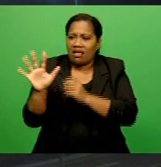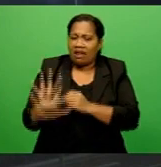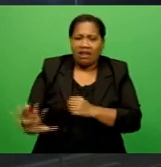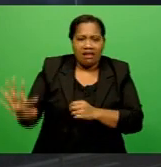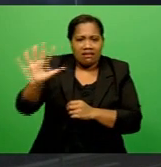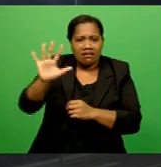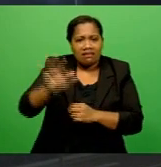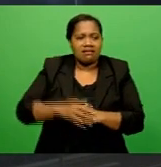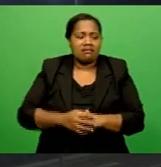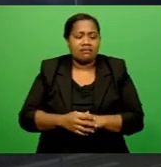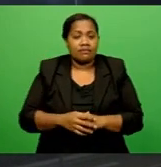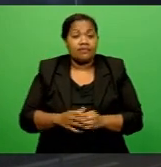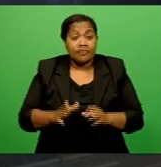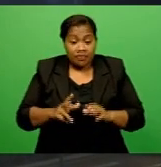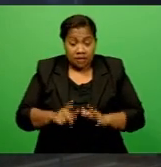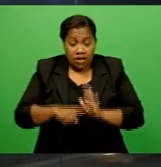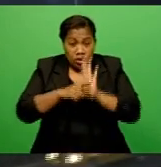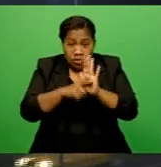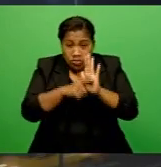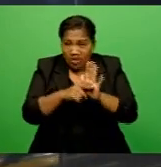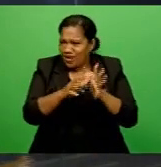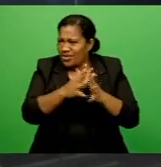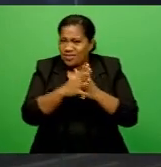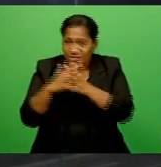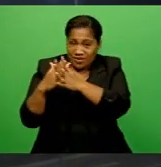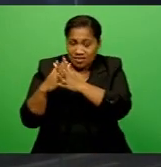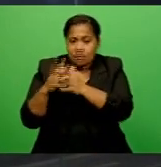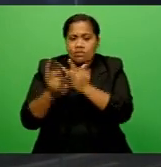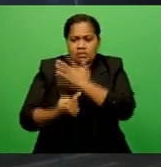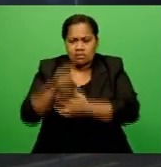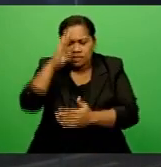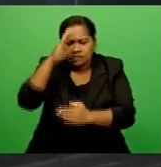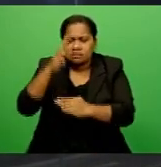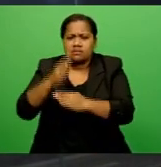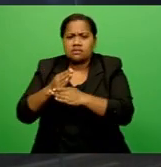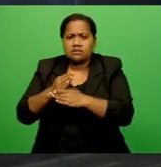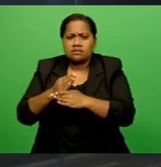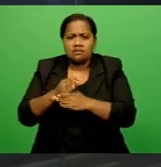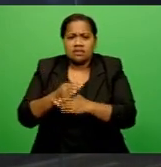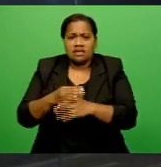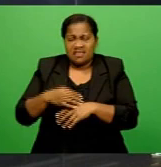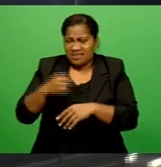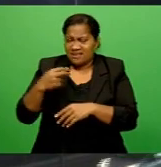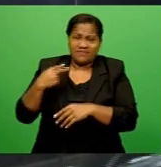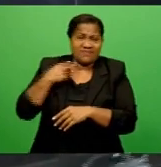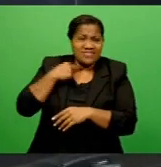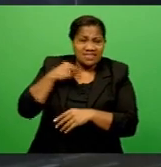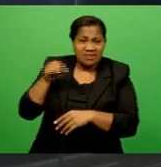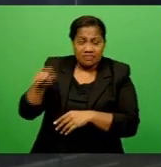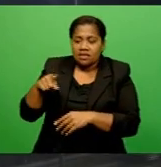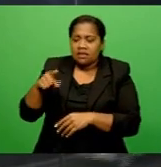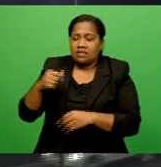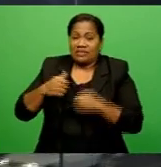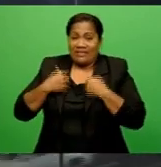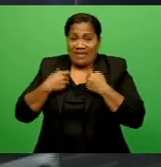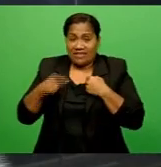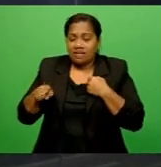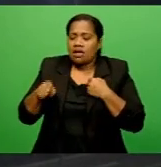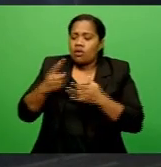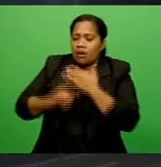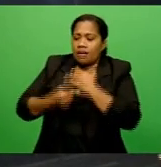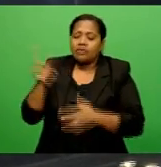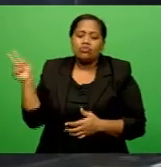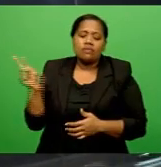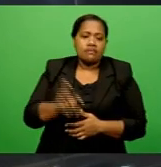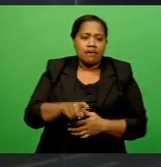presence in Lautoka or in the Western Division, they're hoping that victims or survivors can come to them at any time and